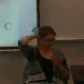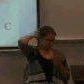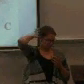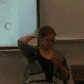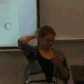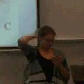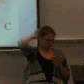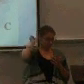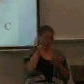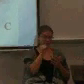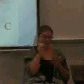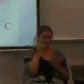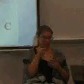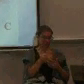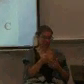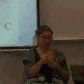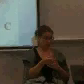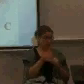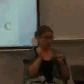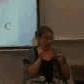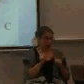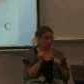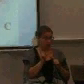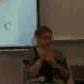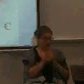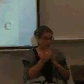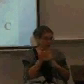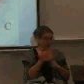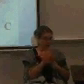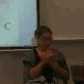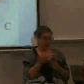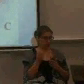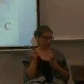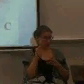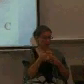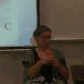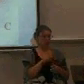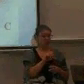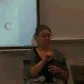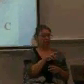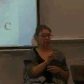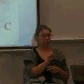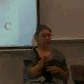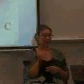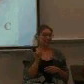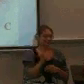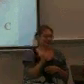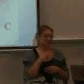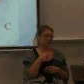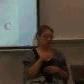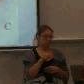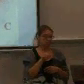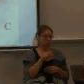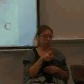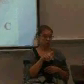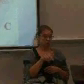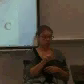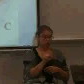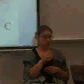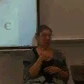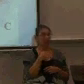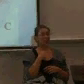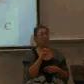They weren't sure if they were infective at all, so they call them virus-like particles. And now there's